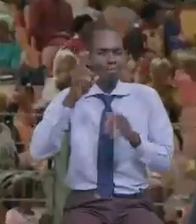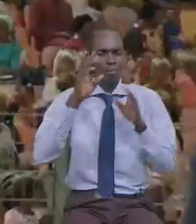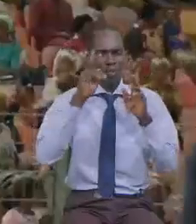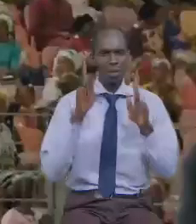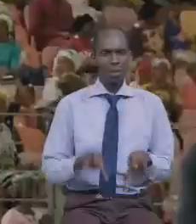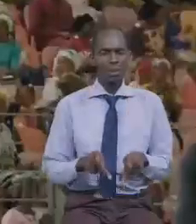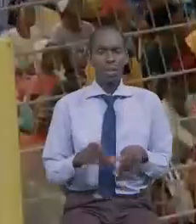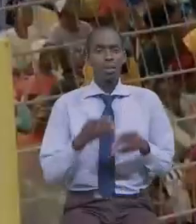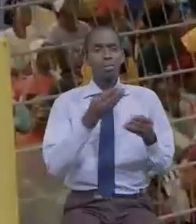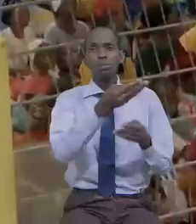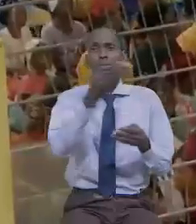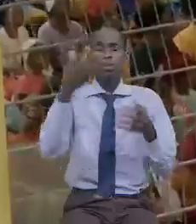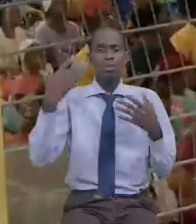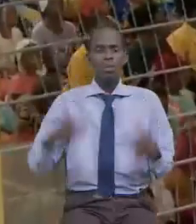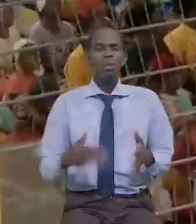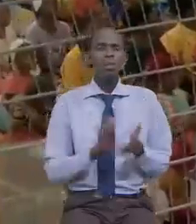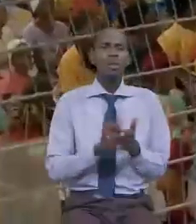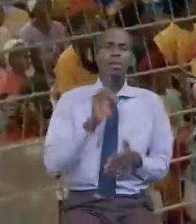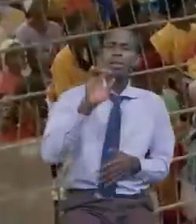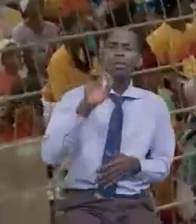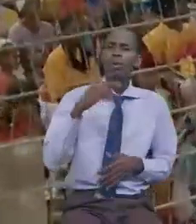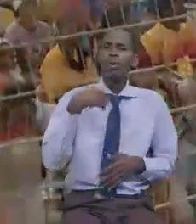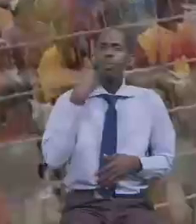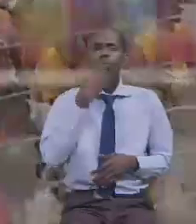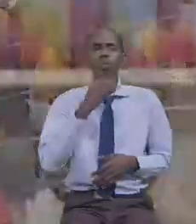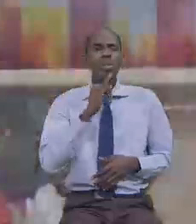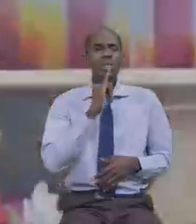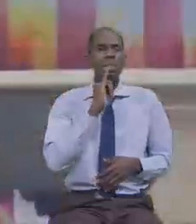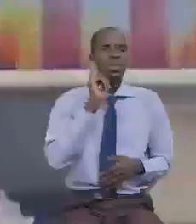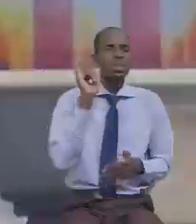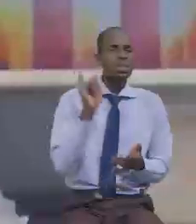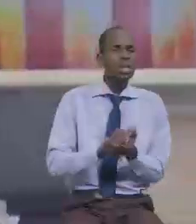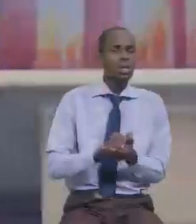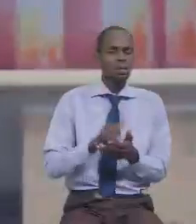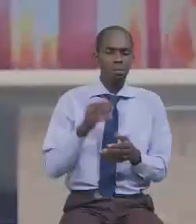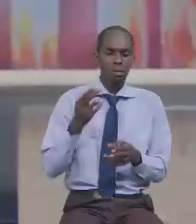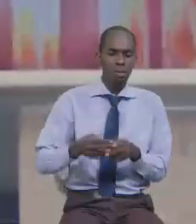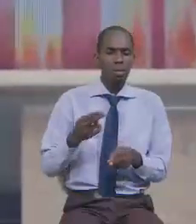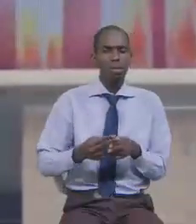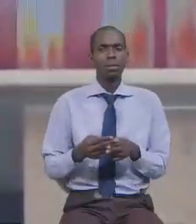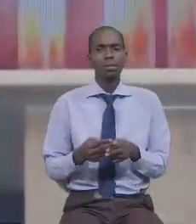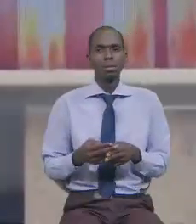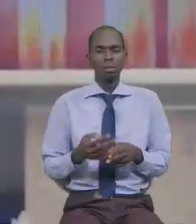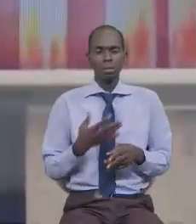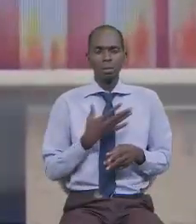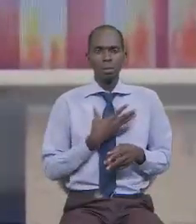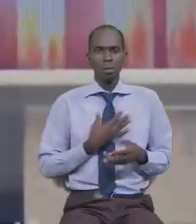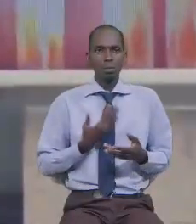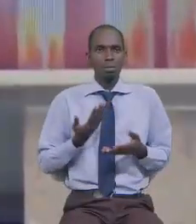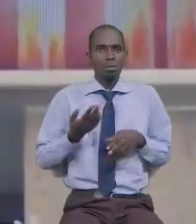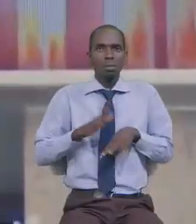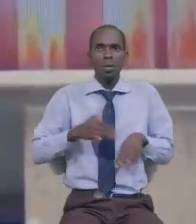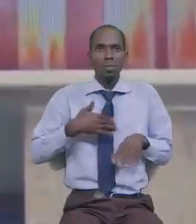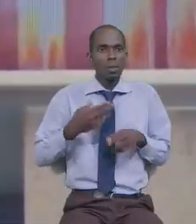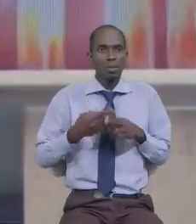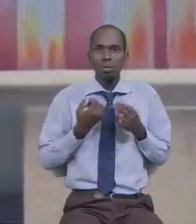said, who is? Then he mentioned my name, and carefully I stood up, because I didn't know what